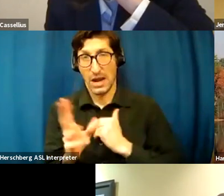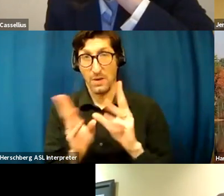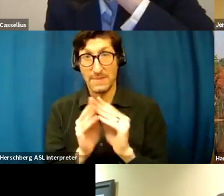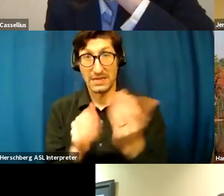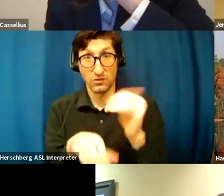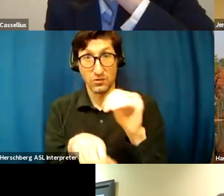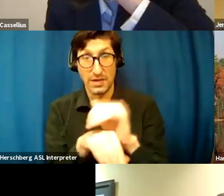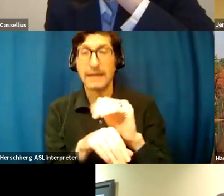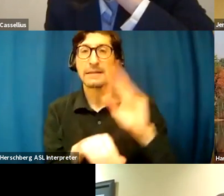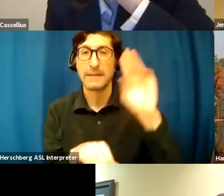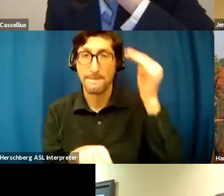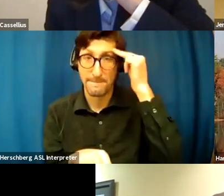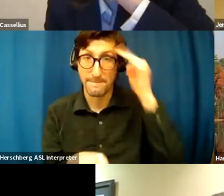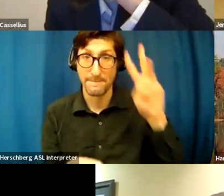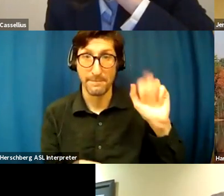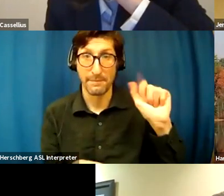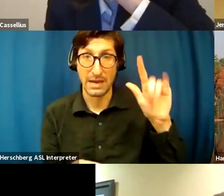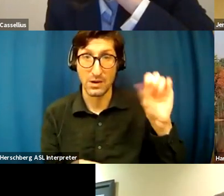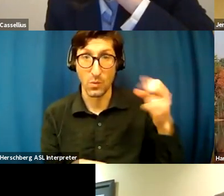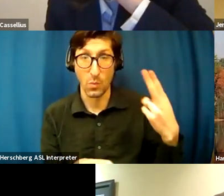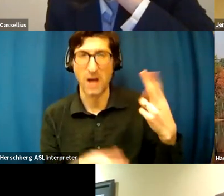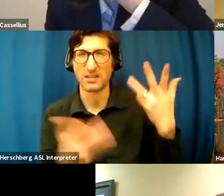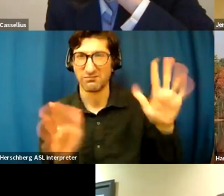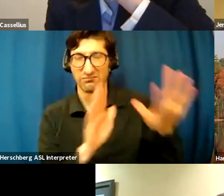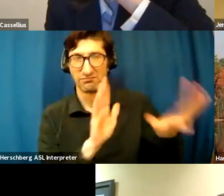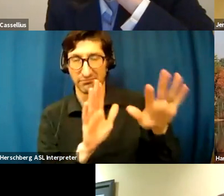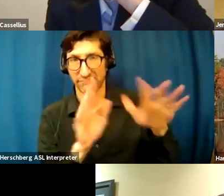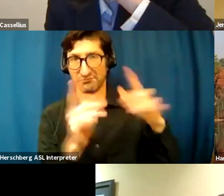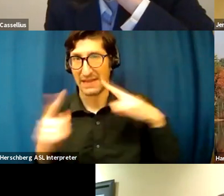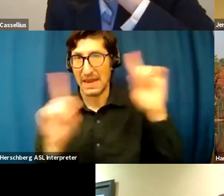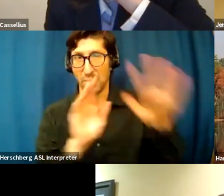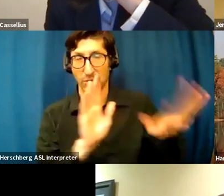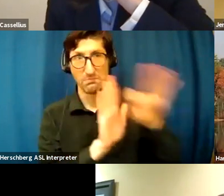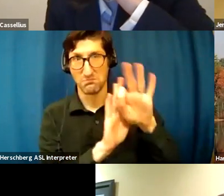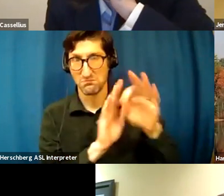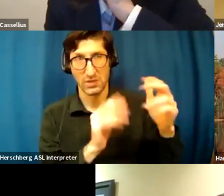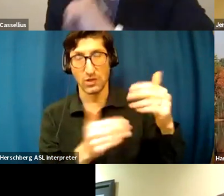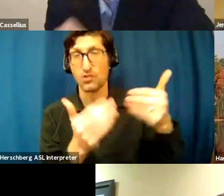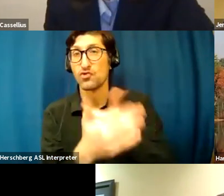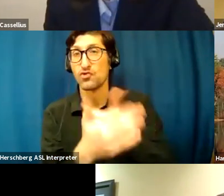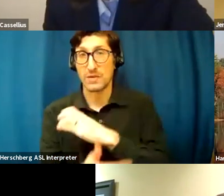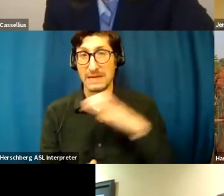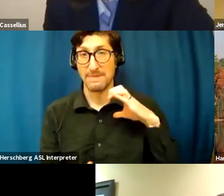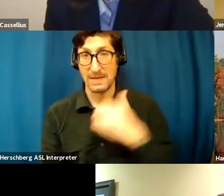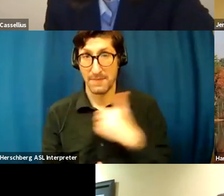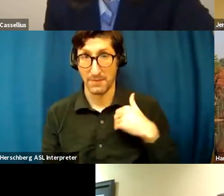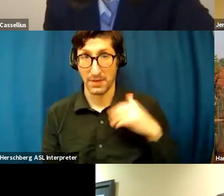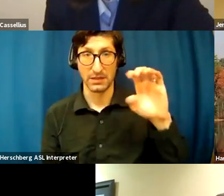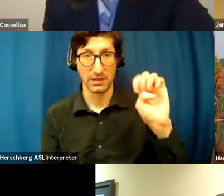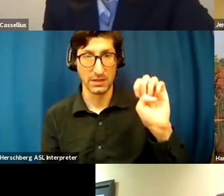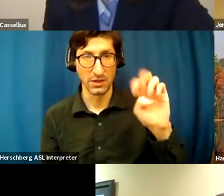Mayor Walsh has announced the appointment of a new member to this committee. The mayor has appointed